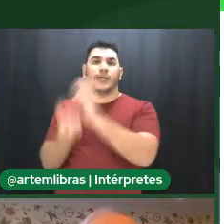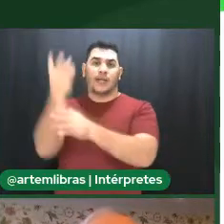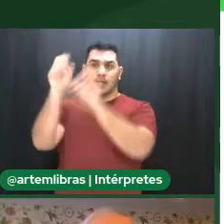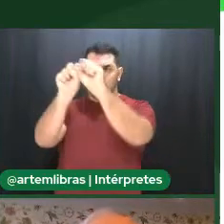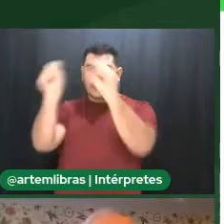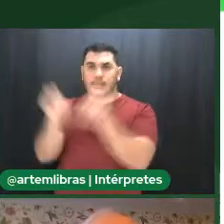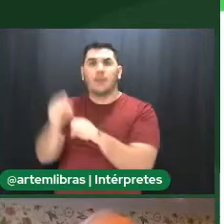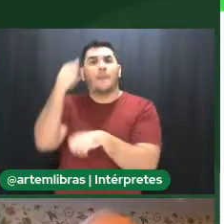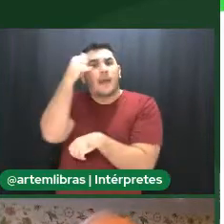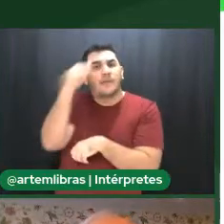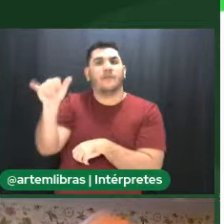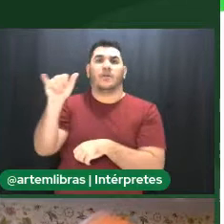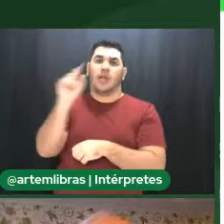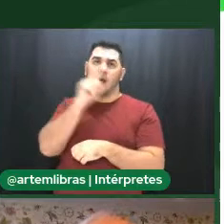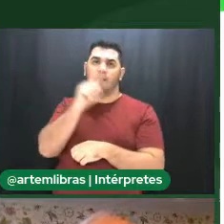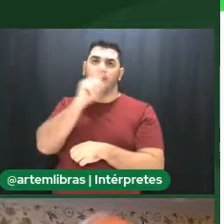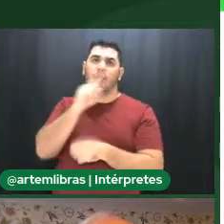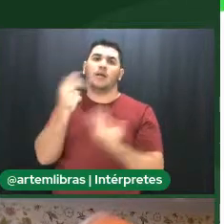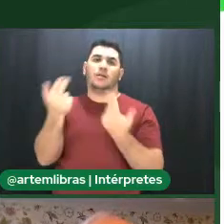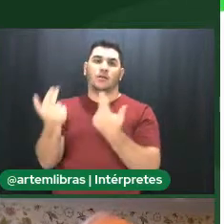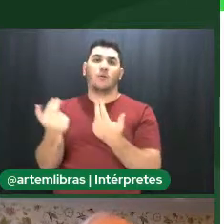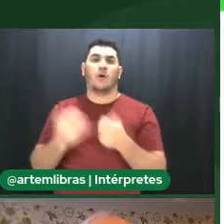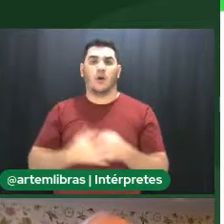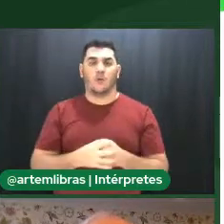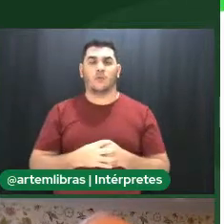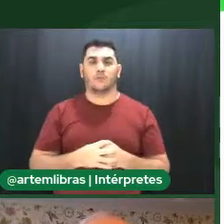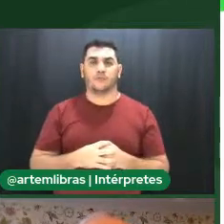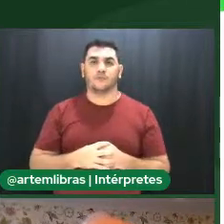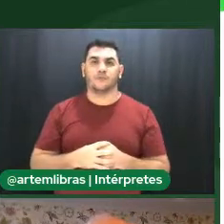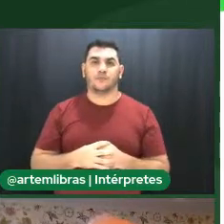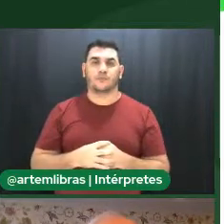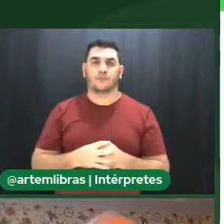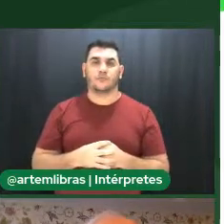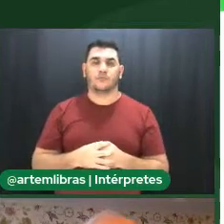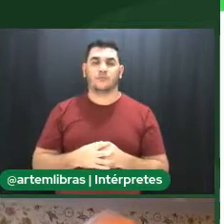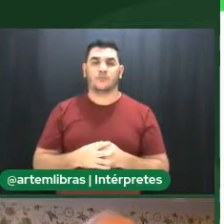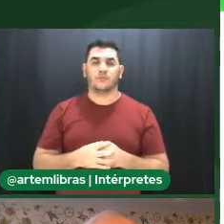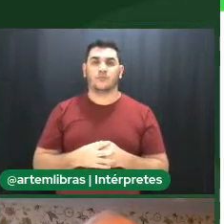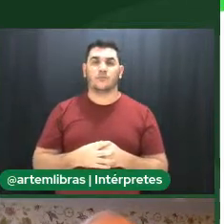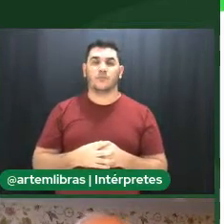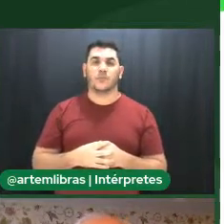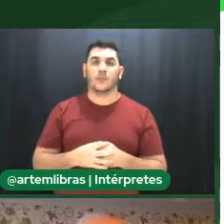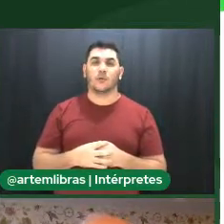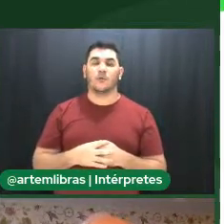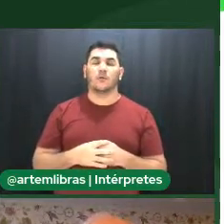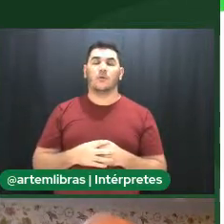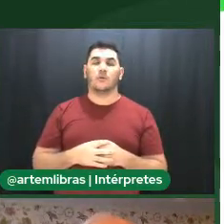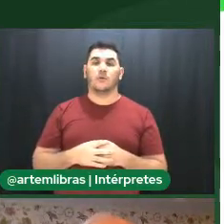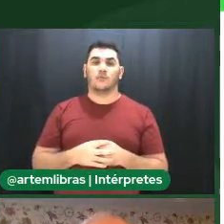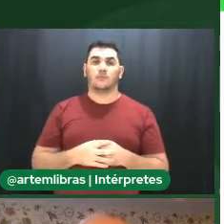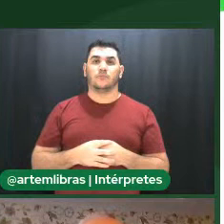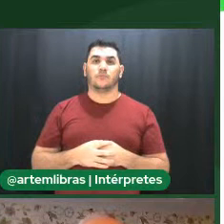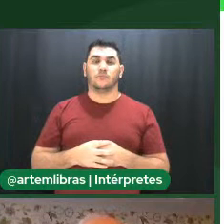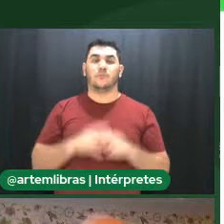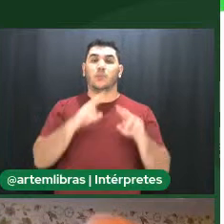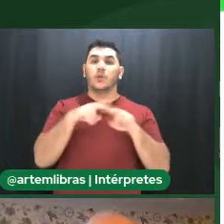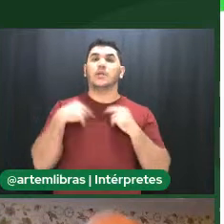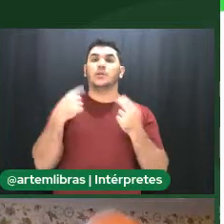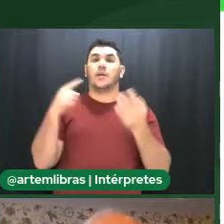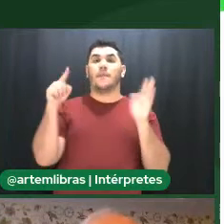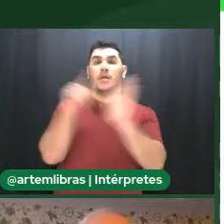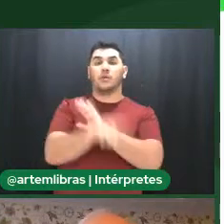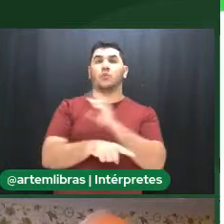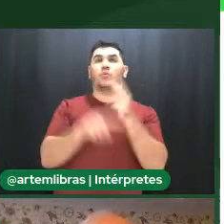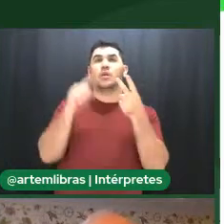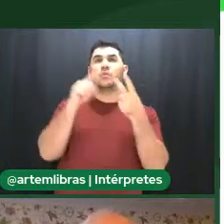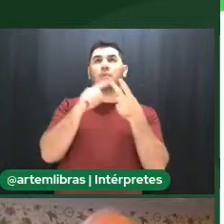audit trails for AI systems? What is a flight data recorder for a robot? What do you need